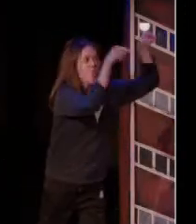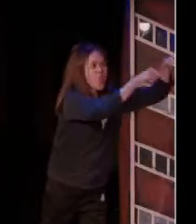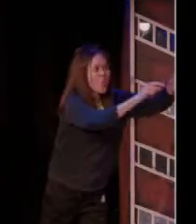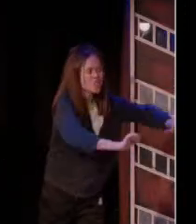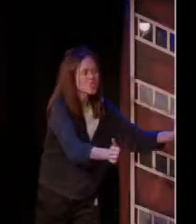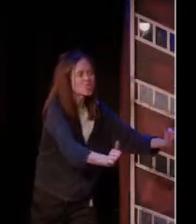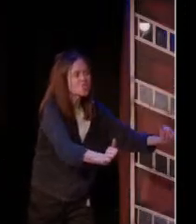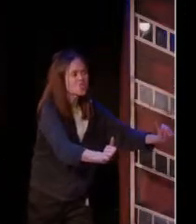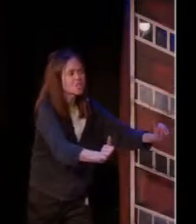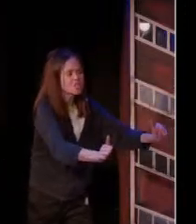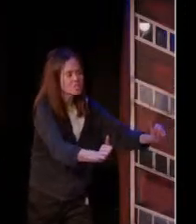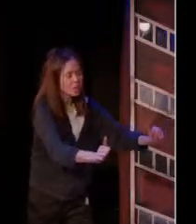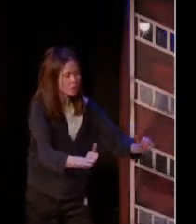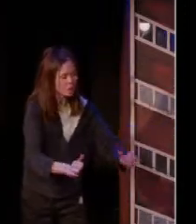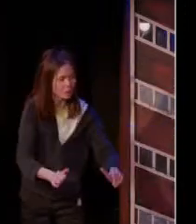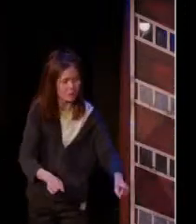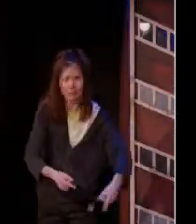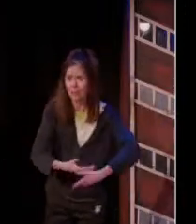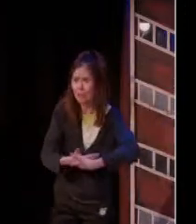one.